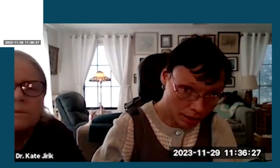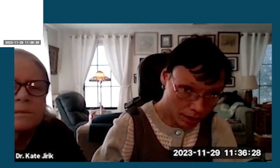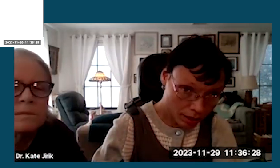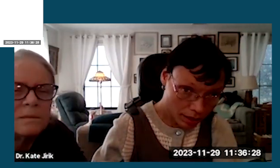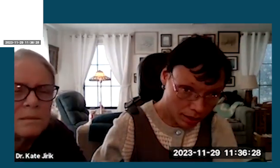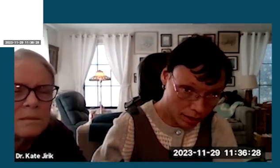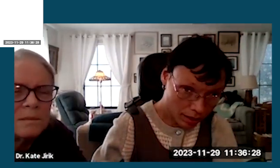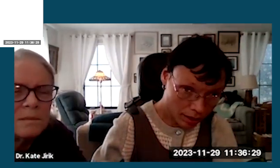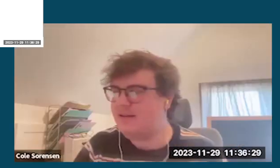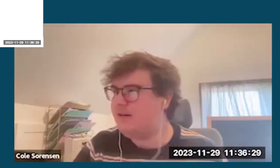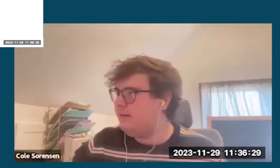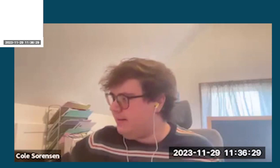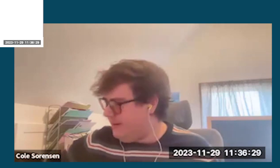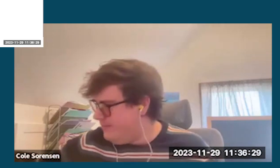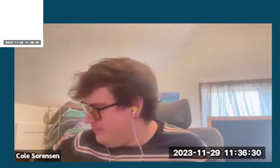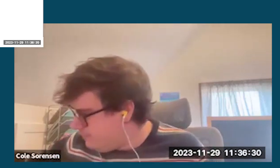Cole,